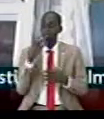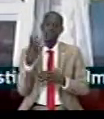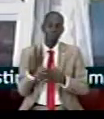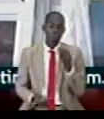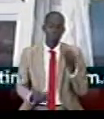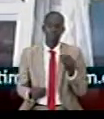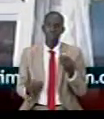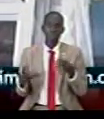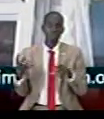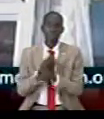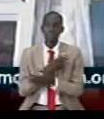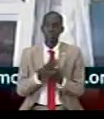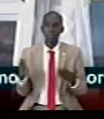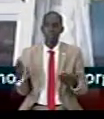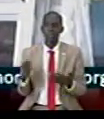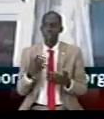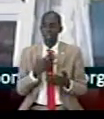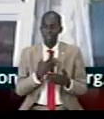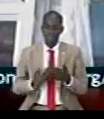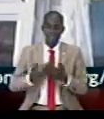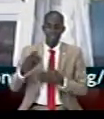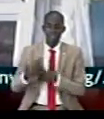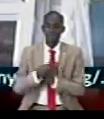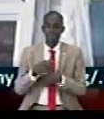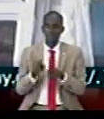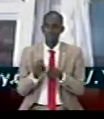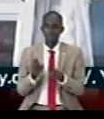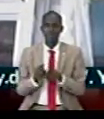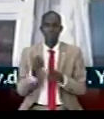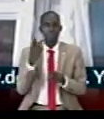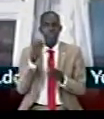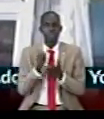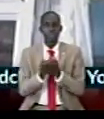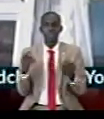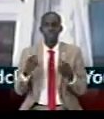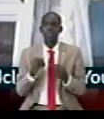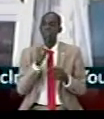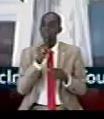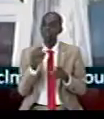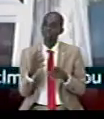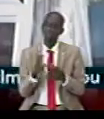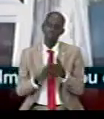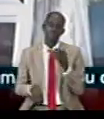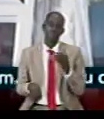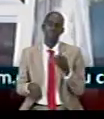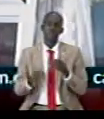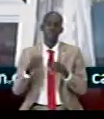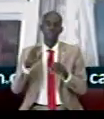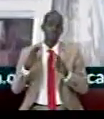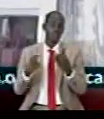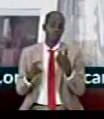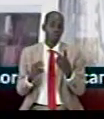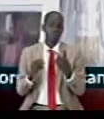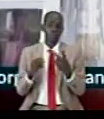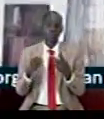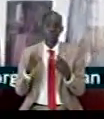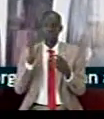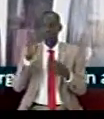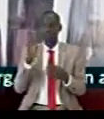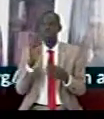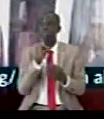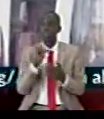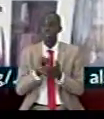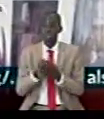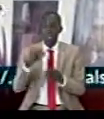it. I not feel that pain again. The second one is this, my nails. In the night, from my knee to